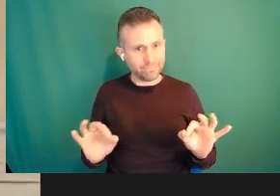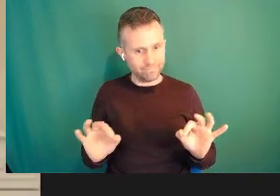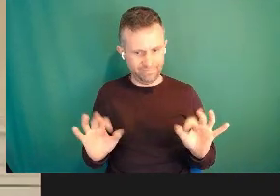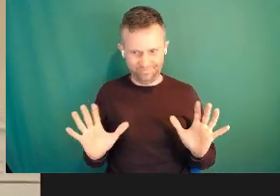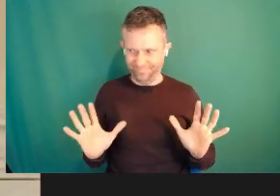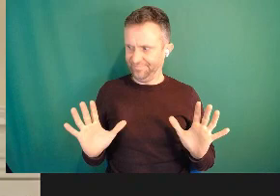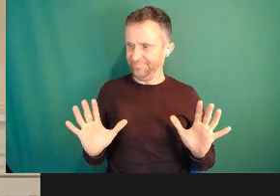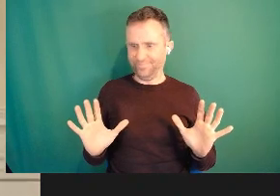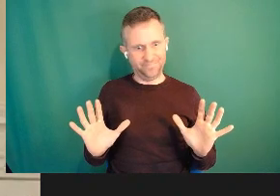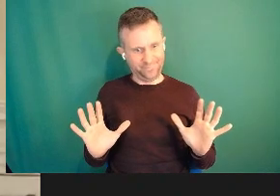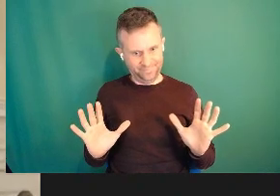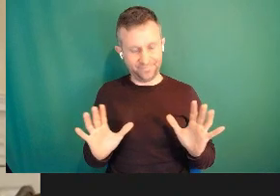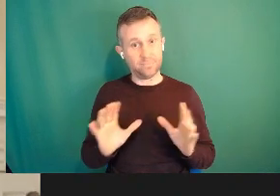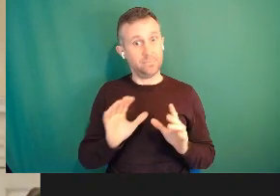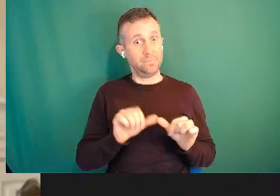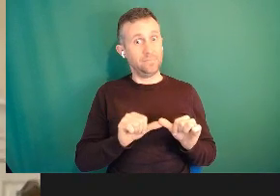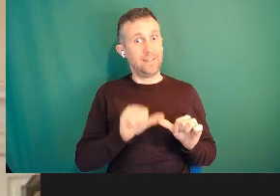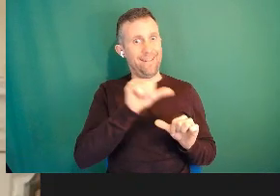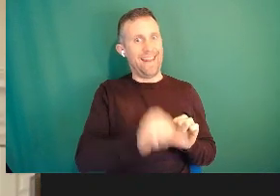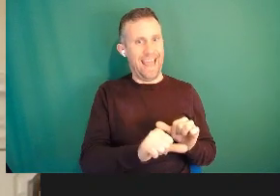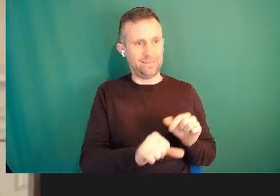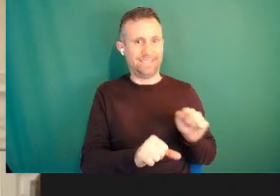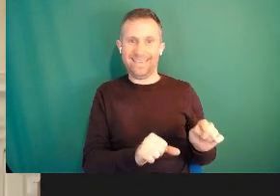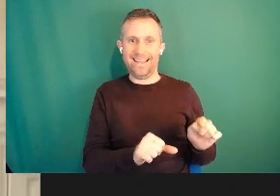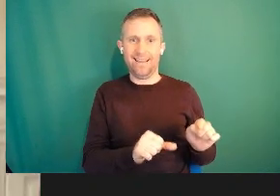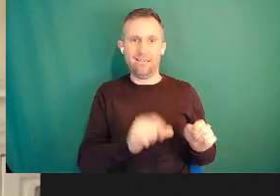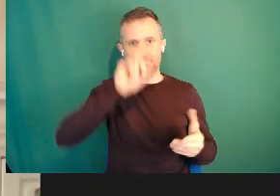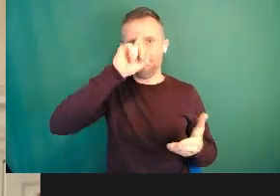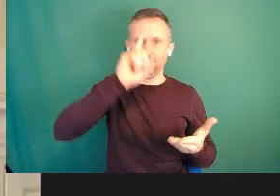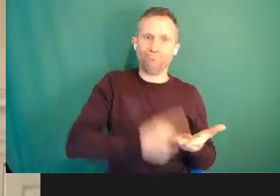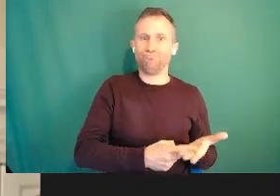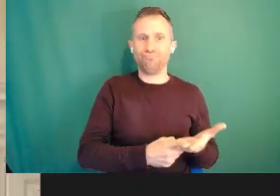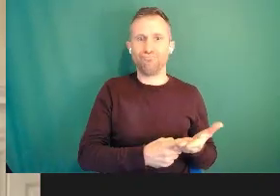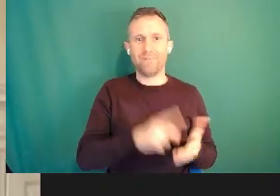her and her lady's maid wandering around with candles.